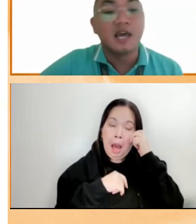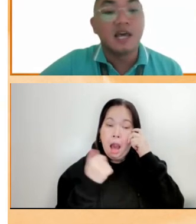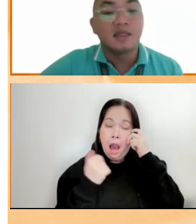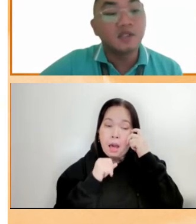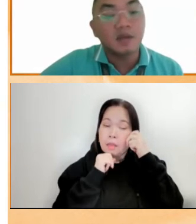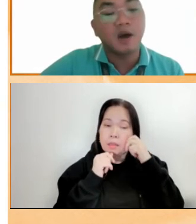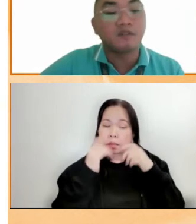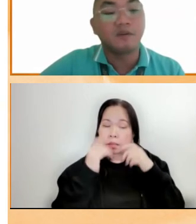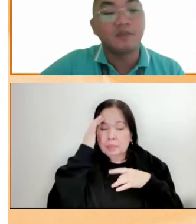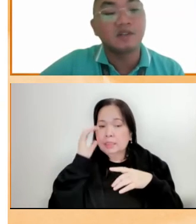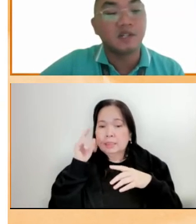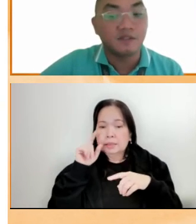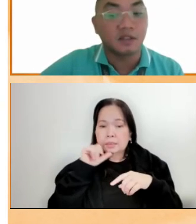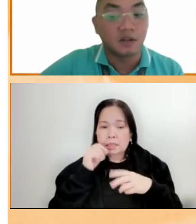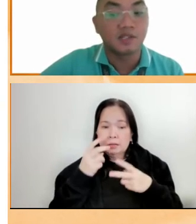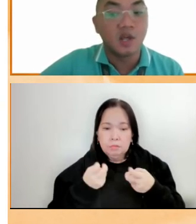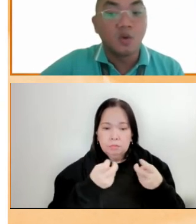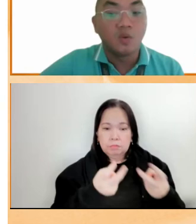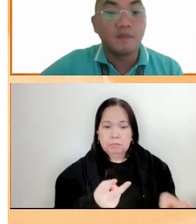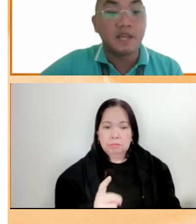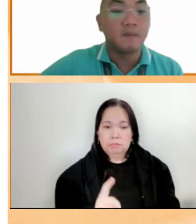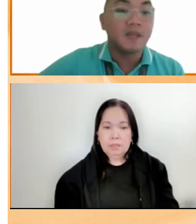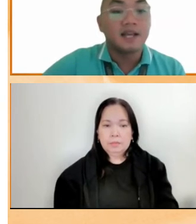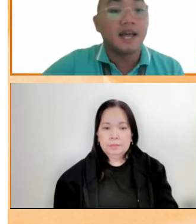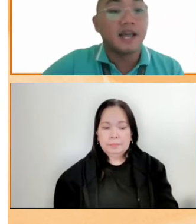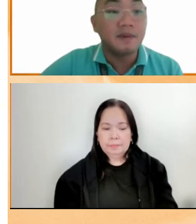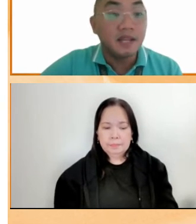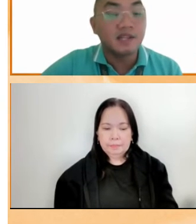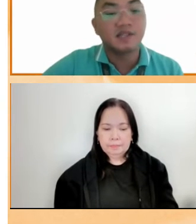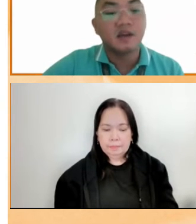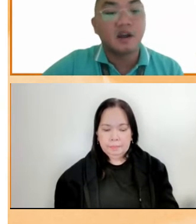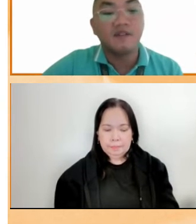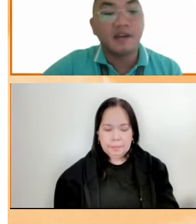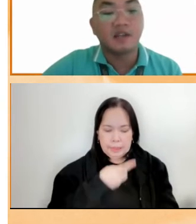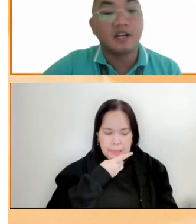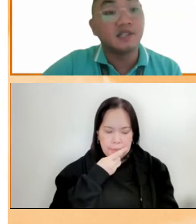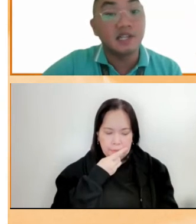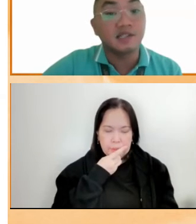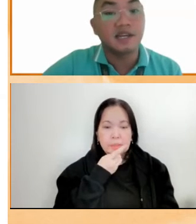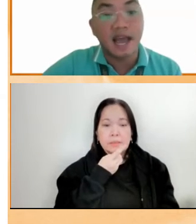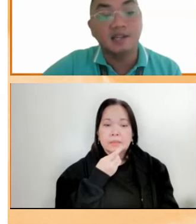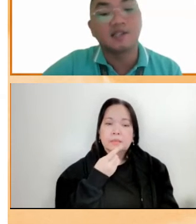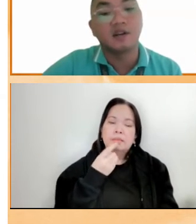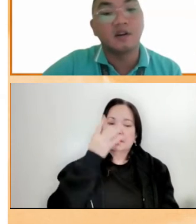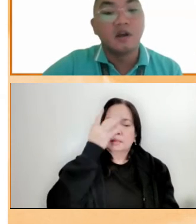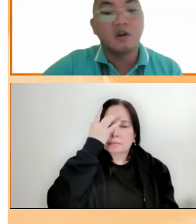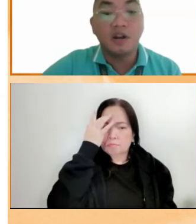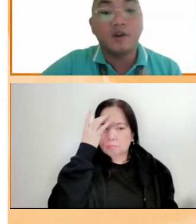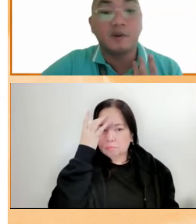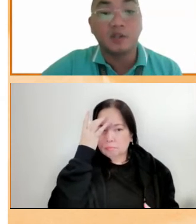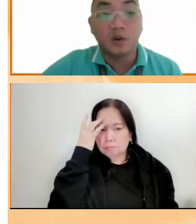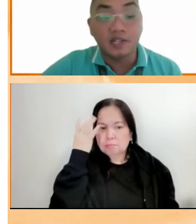diseases that could stem out from these risk factors would be diabetes, cardiovascular disease, cancer,